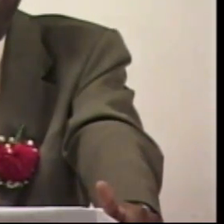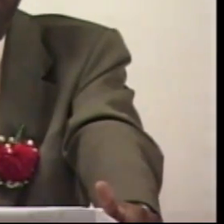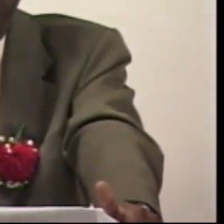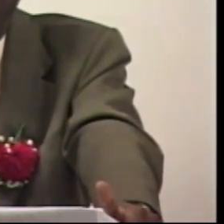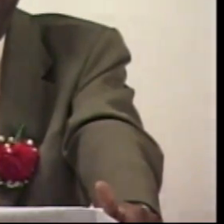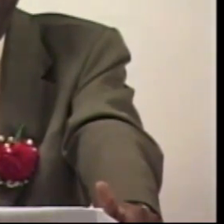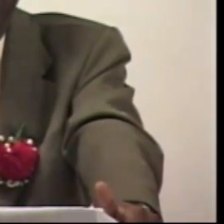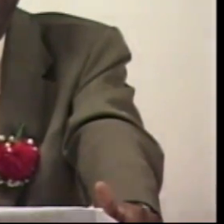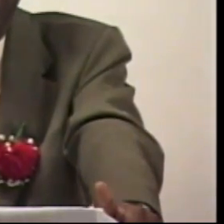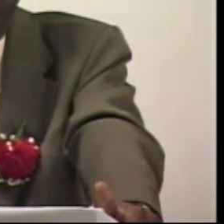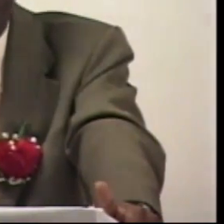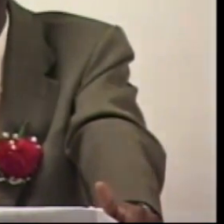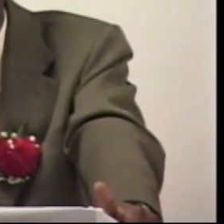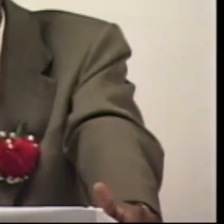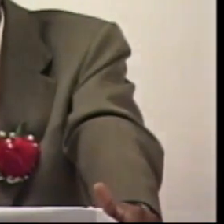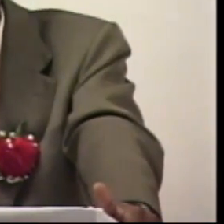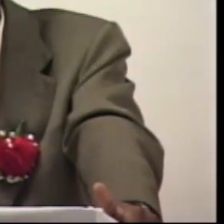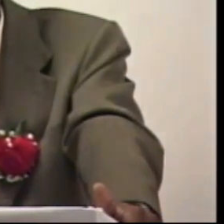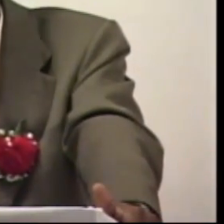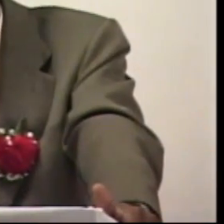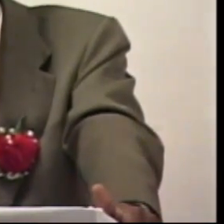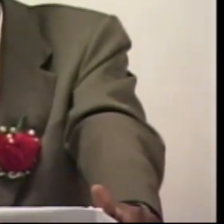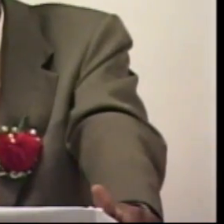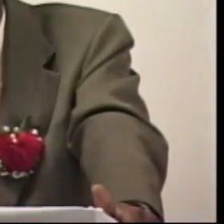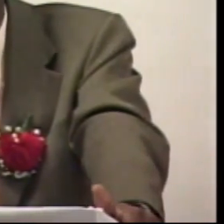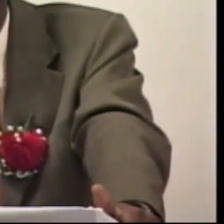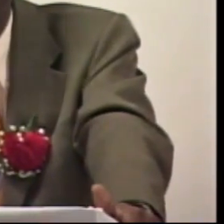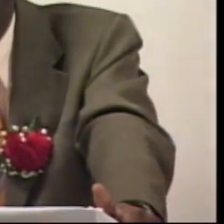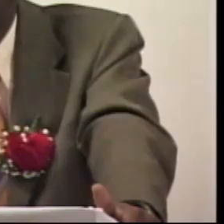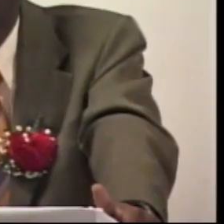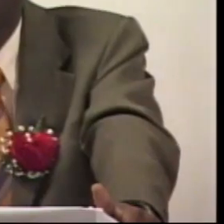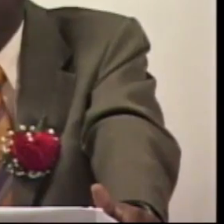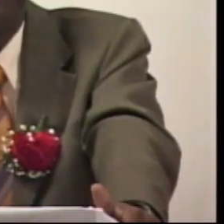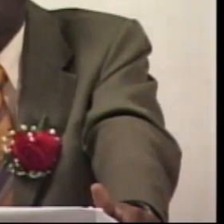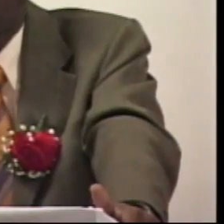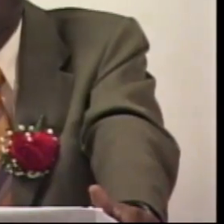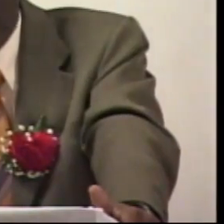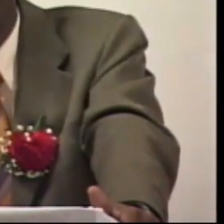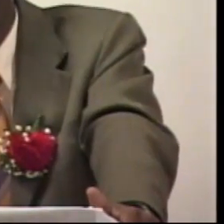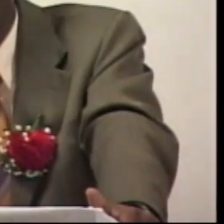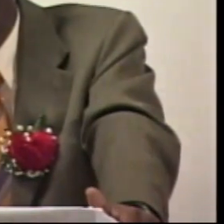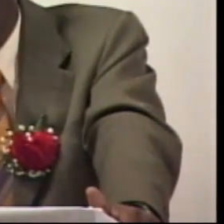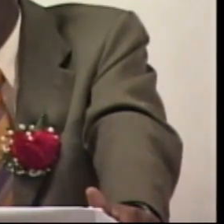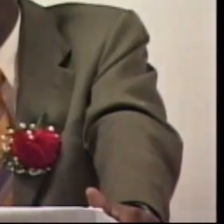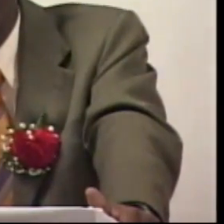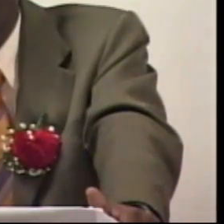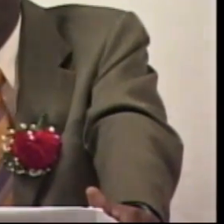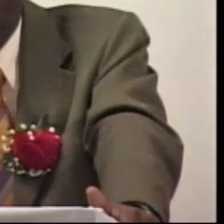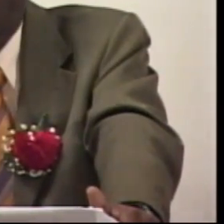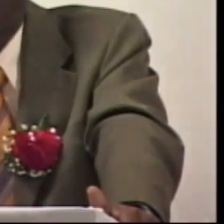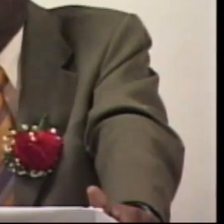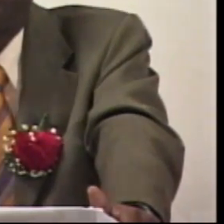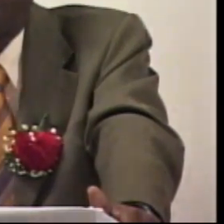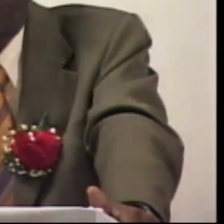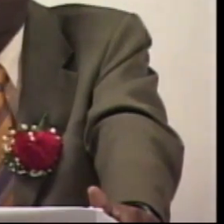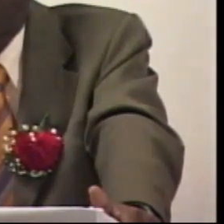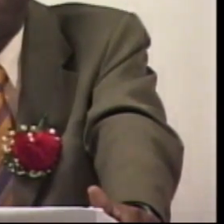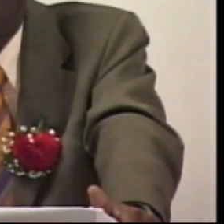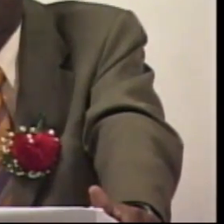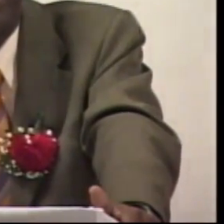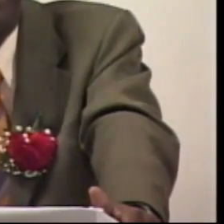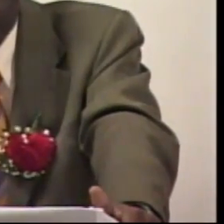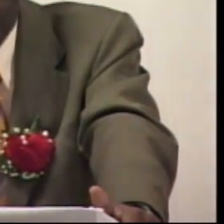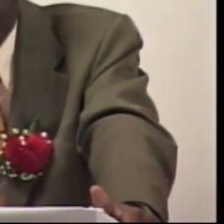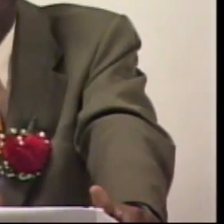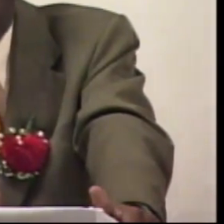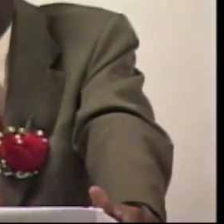that information. So I'm sure that some of these individuals may appear before us in the future, so I won't speak